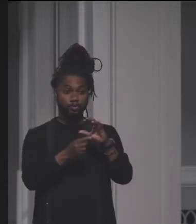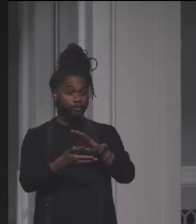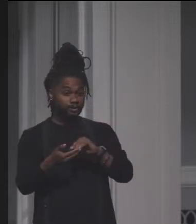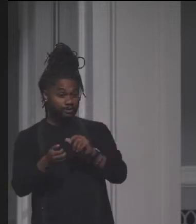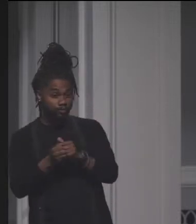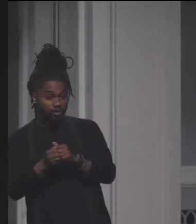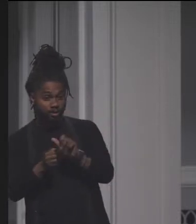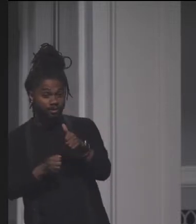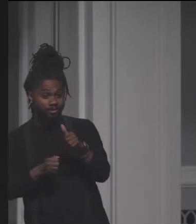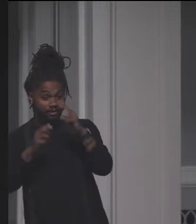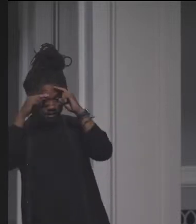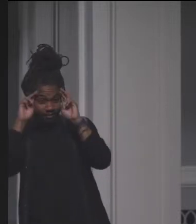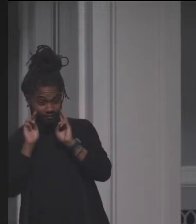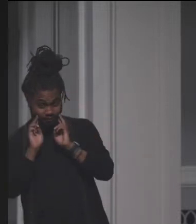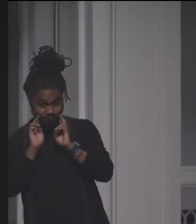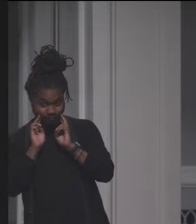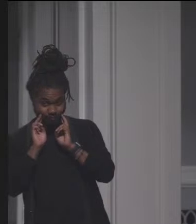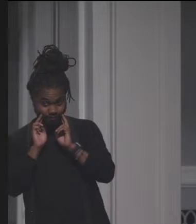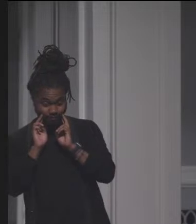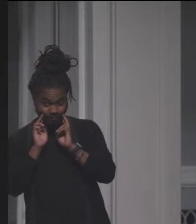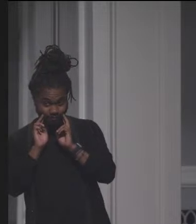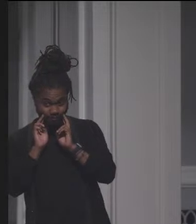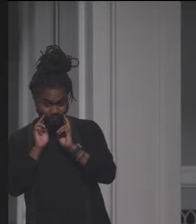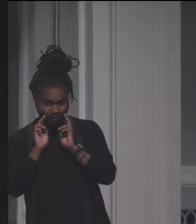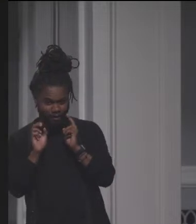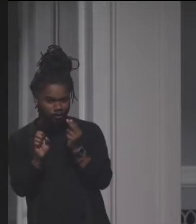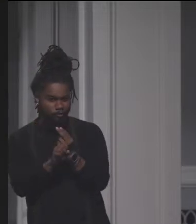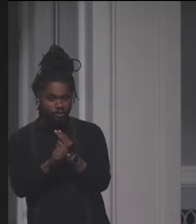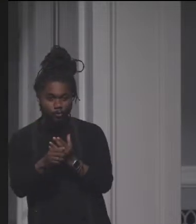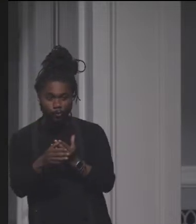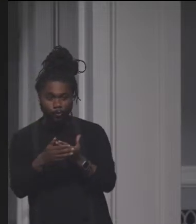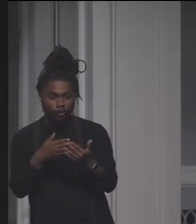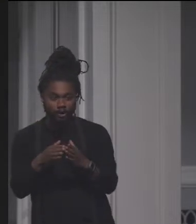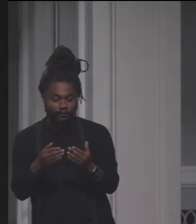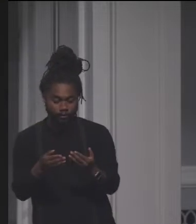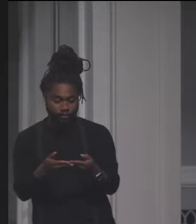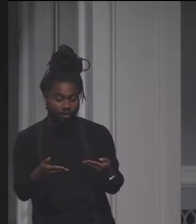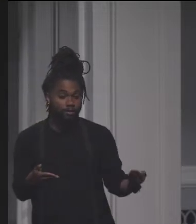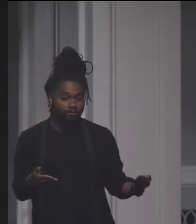with another nun using an instrument,